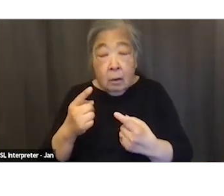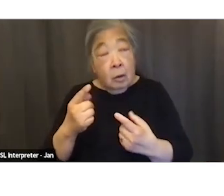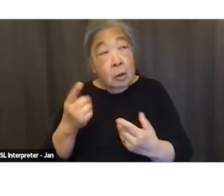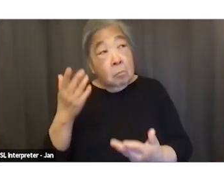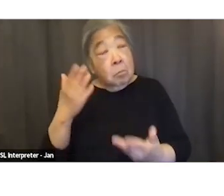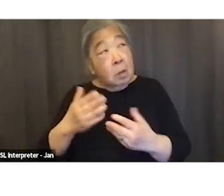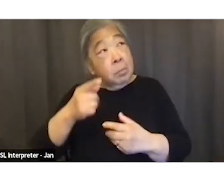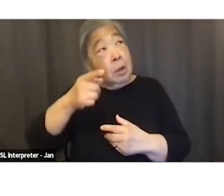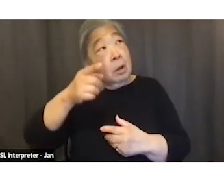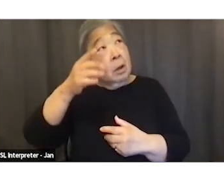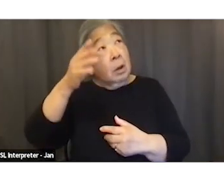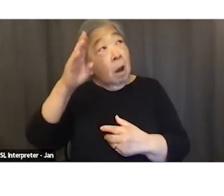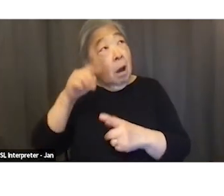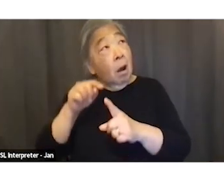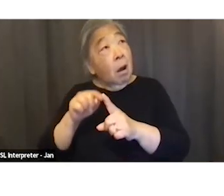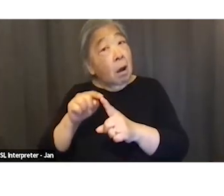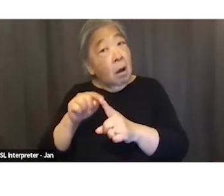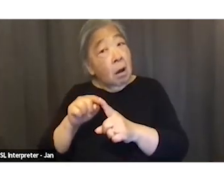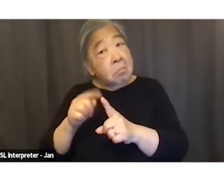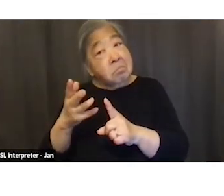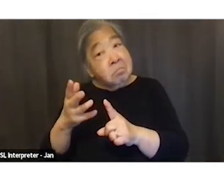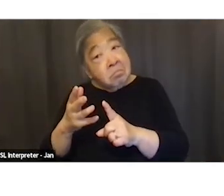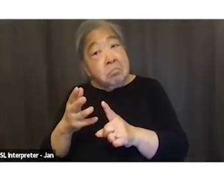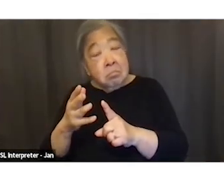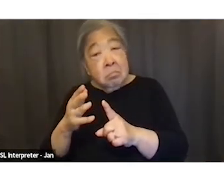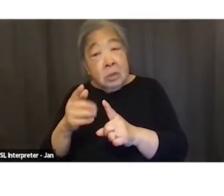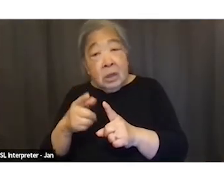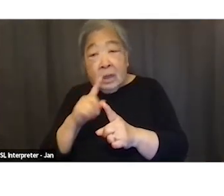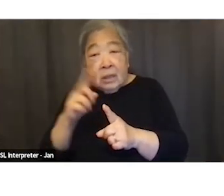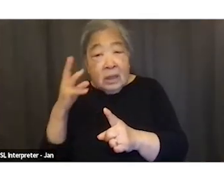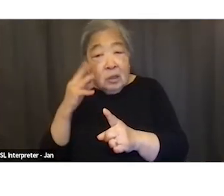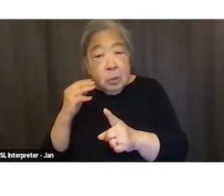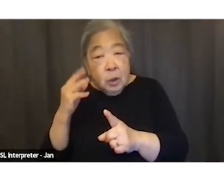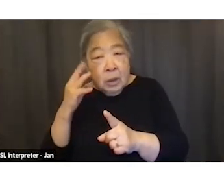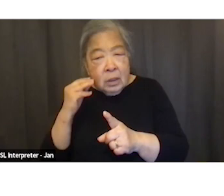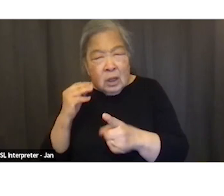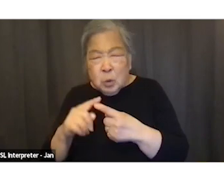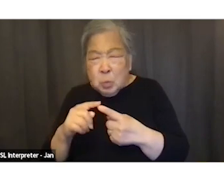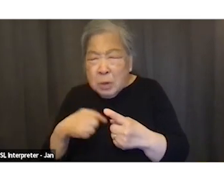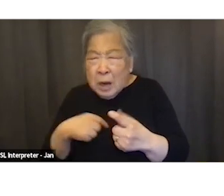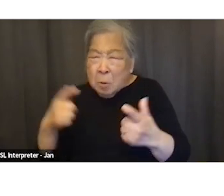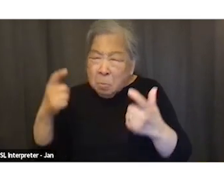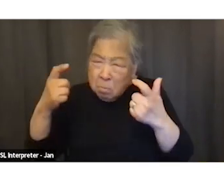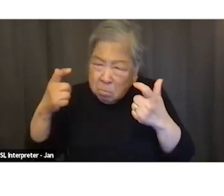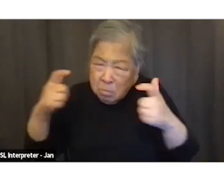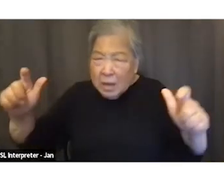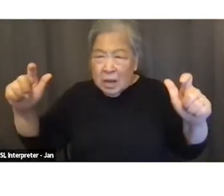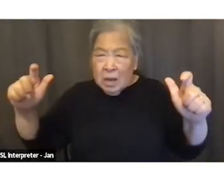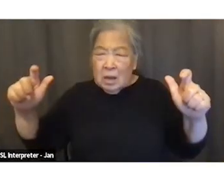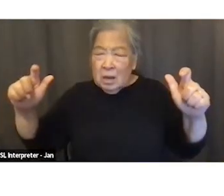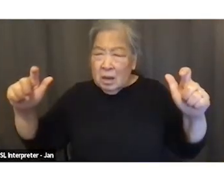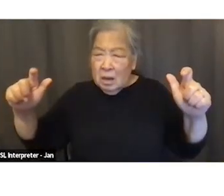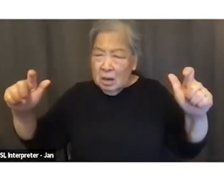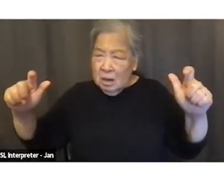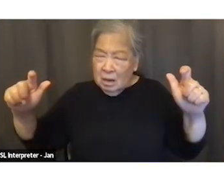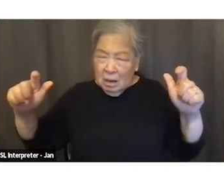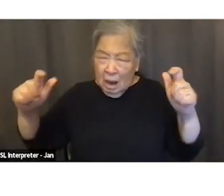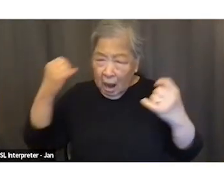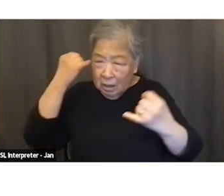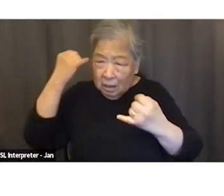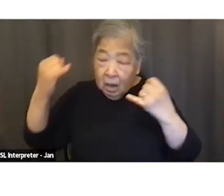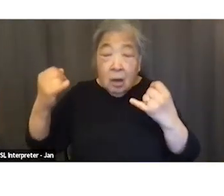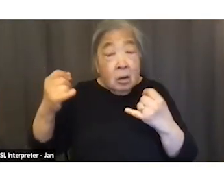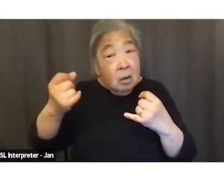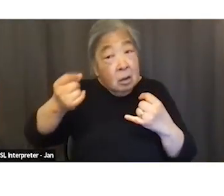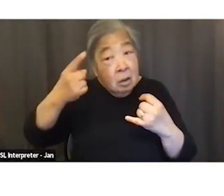And for me, that was huge, because I was raised Black evangelical. And so I was taught to